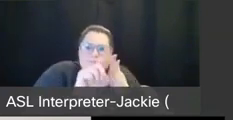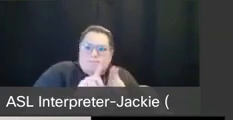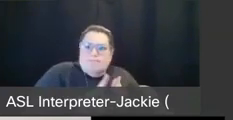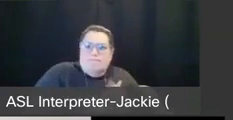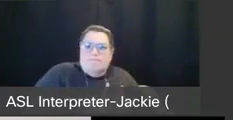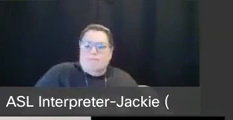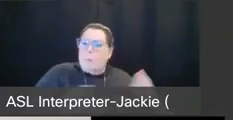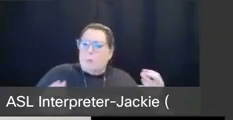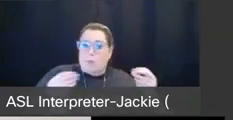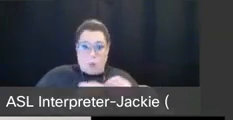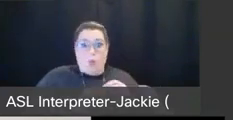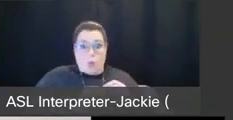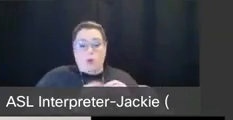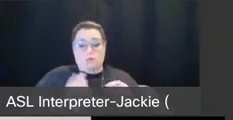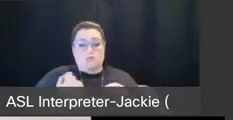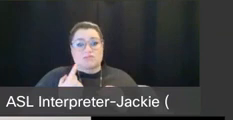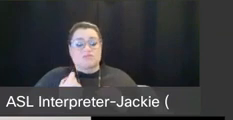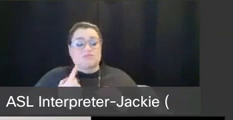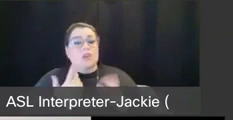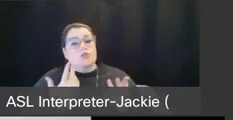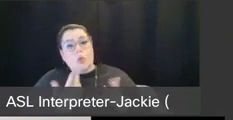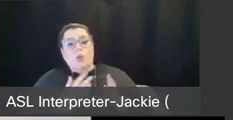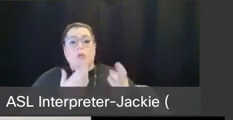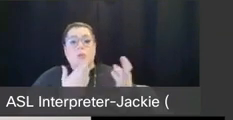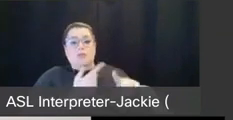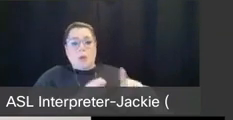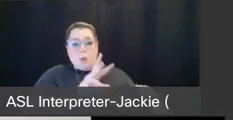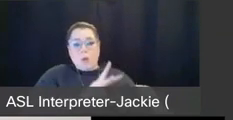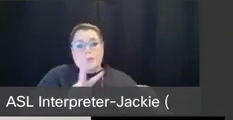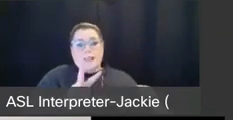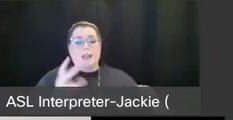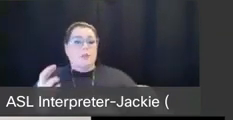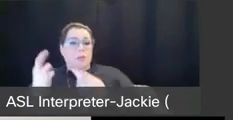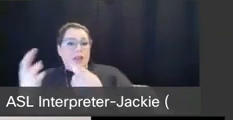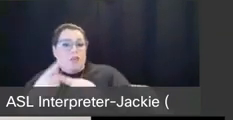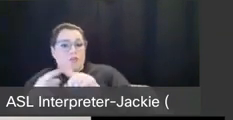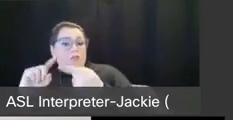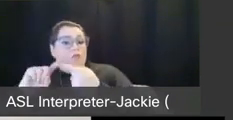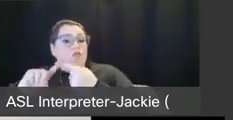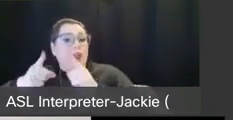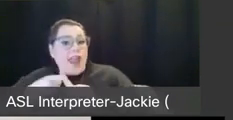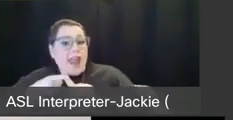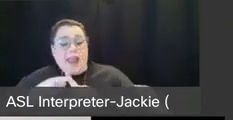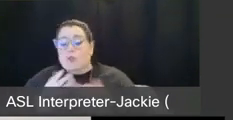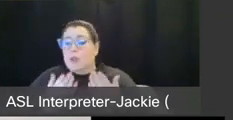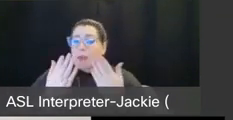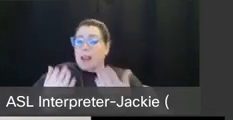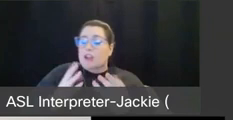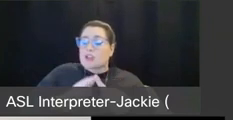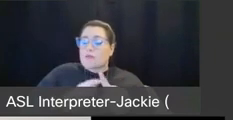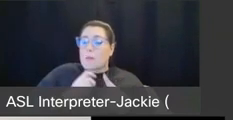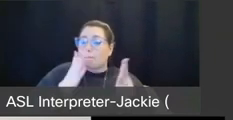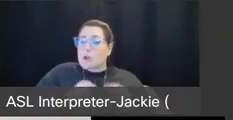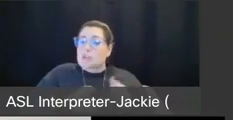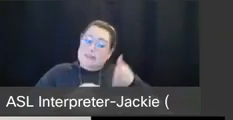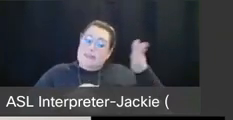whether you're getting a recommendation from there, you're getting a recommendation from a friend, from a neighbor, you want to go through word of mouth,